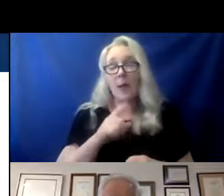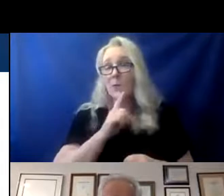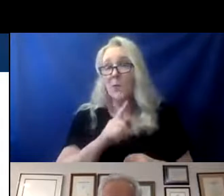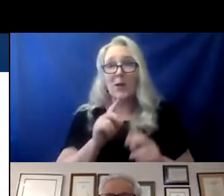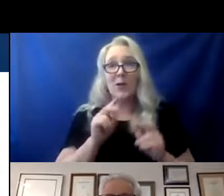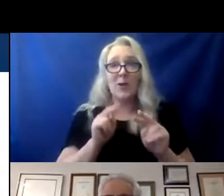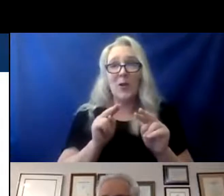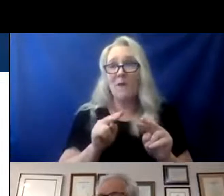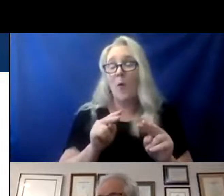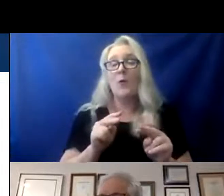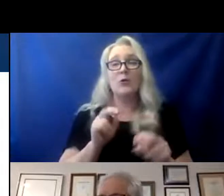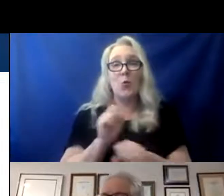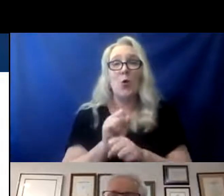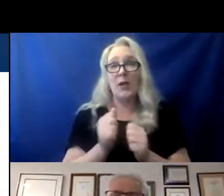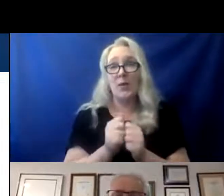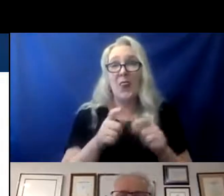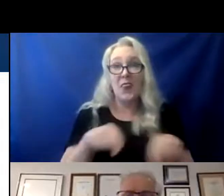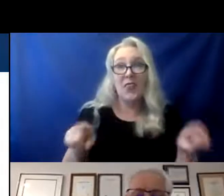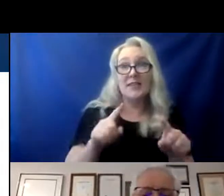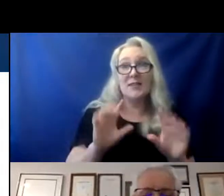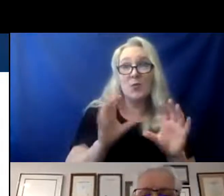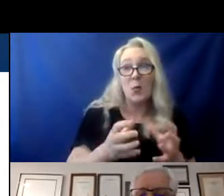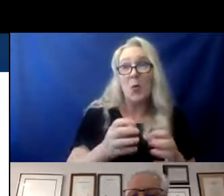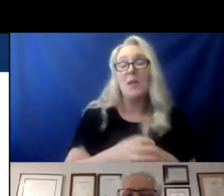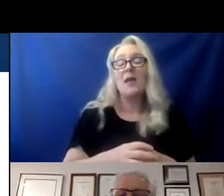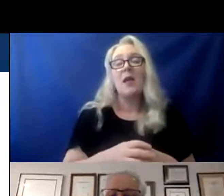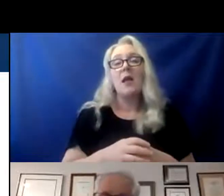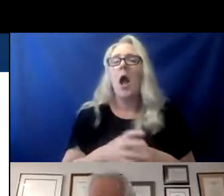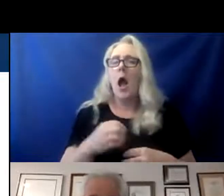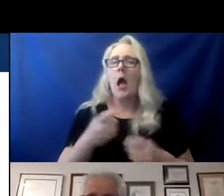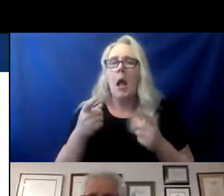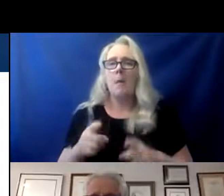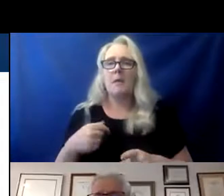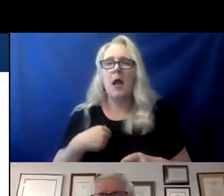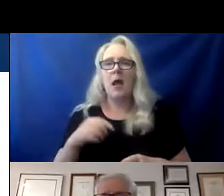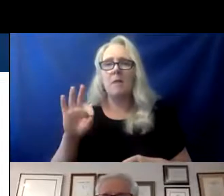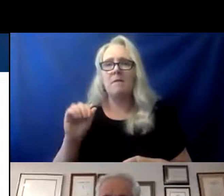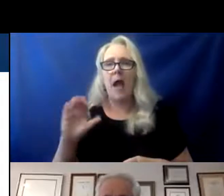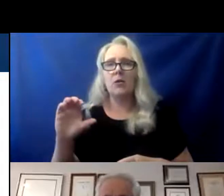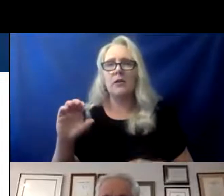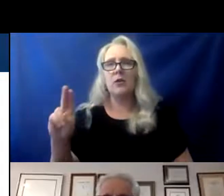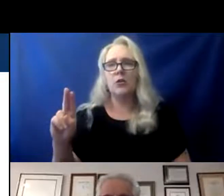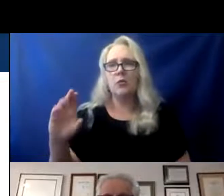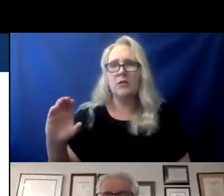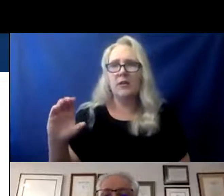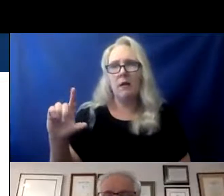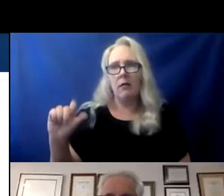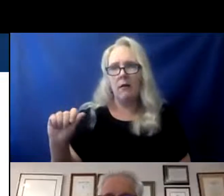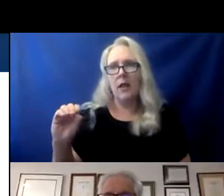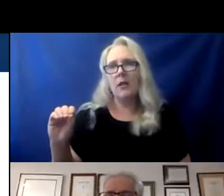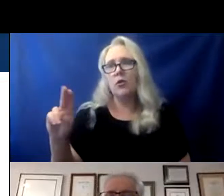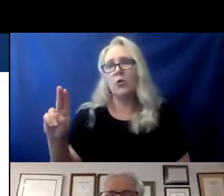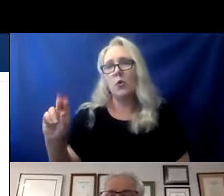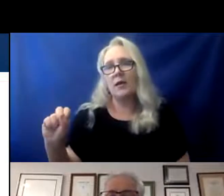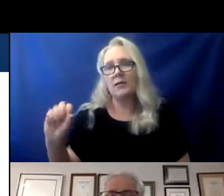with this group and everyone else. I happen to be on the faculty at UCLA and USC. I'm a truant,